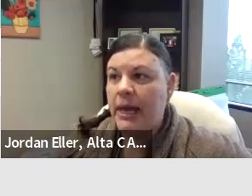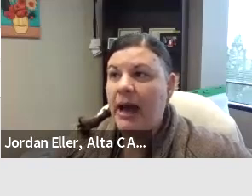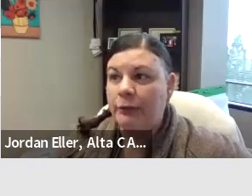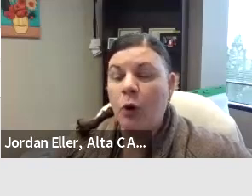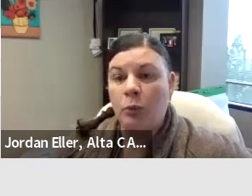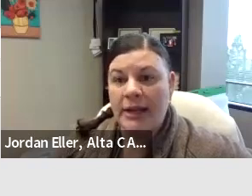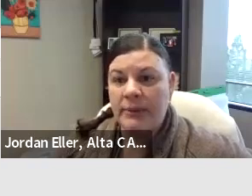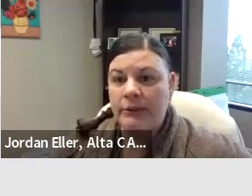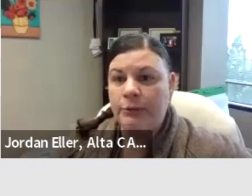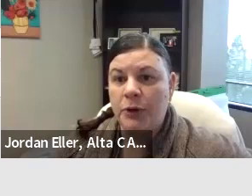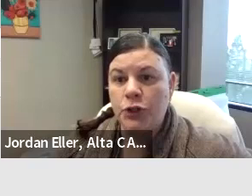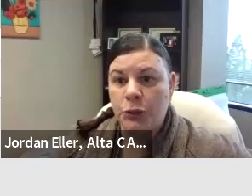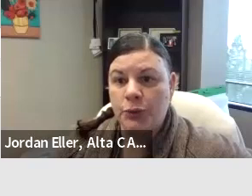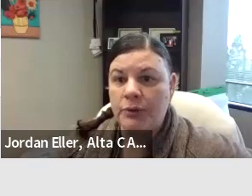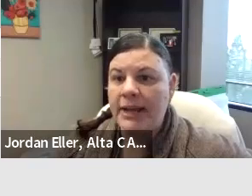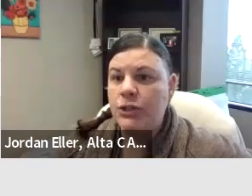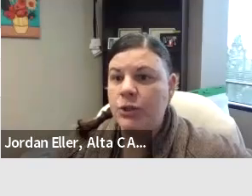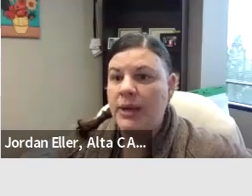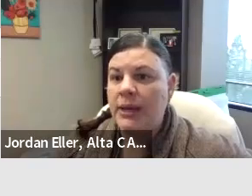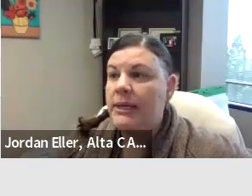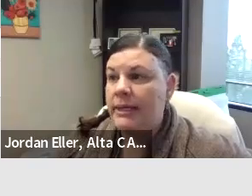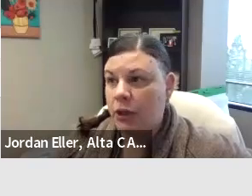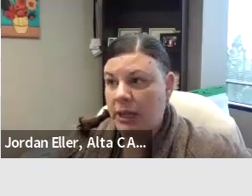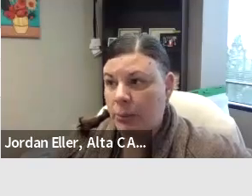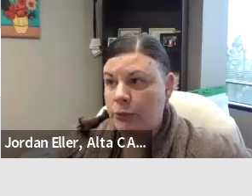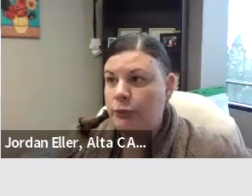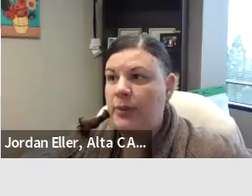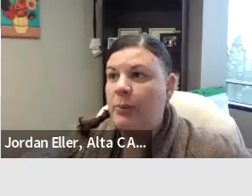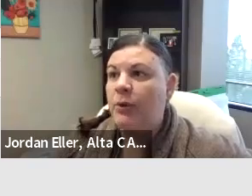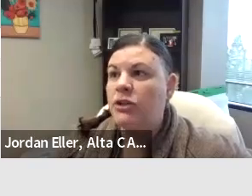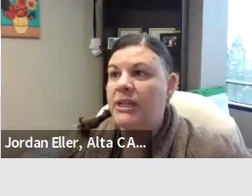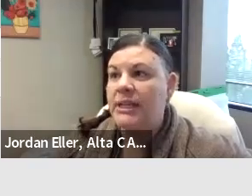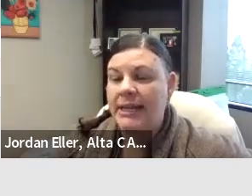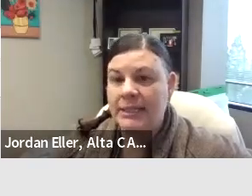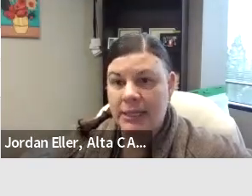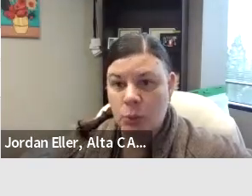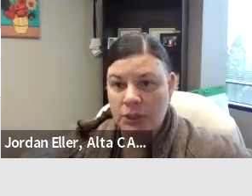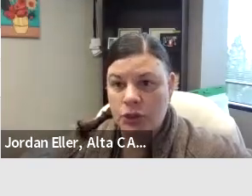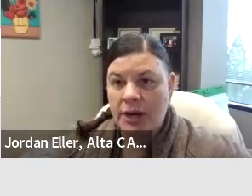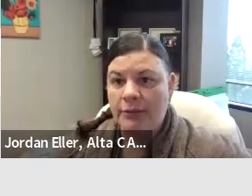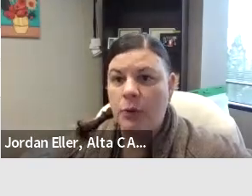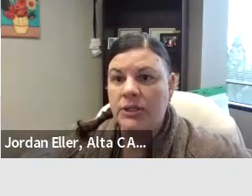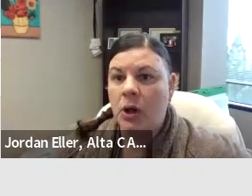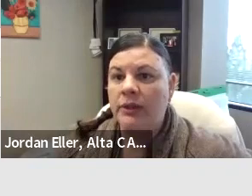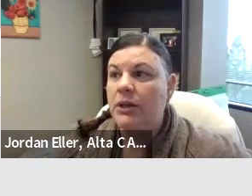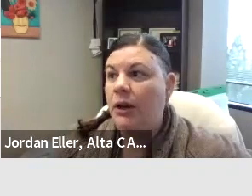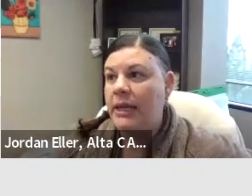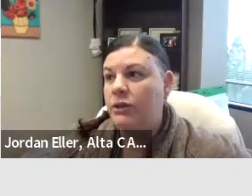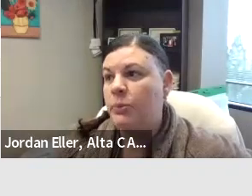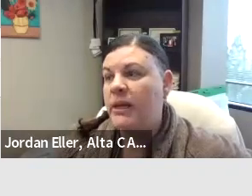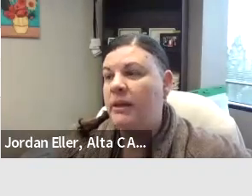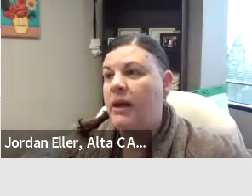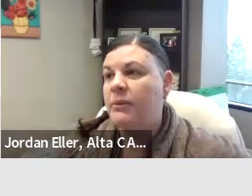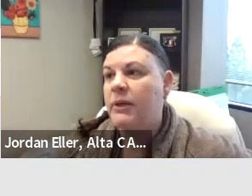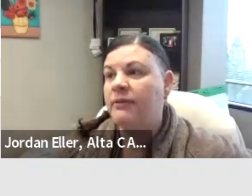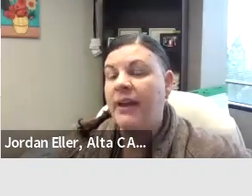center-based out-of-home respite for their children, right? So we did get approval for that project. DDS does want us to try to focus on the